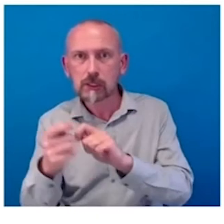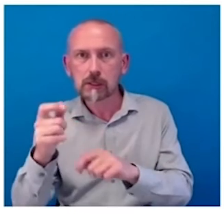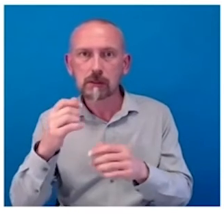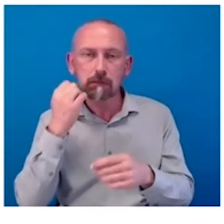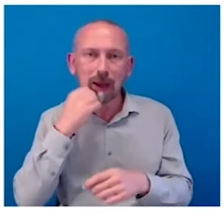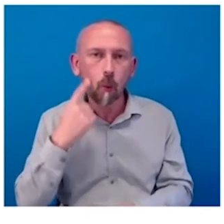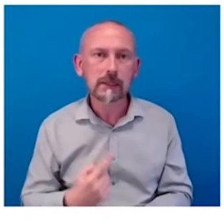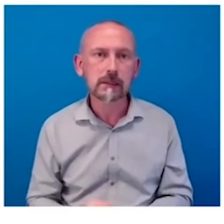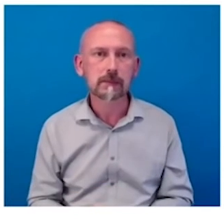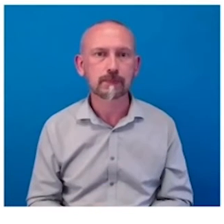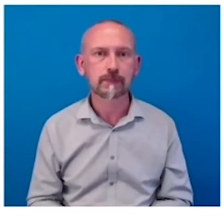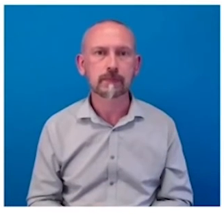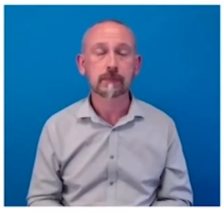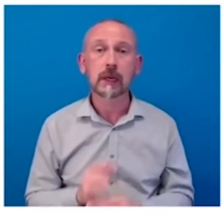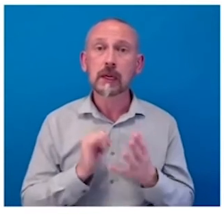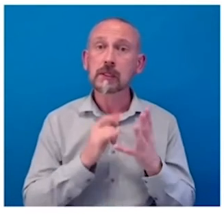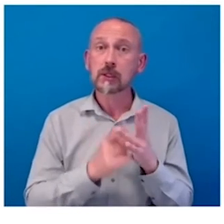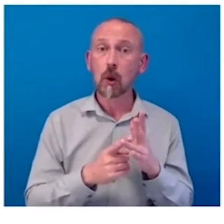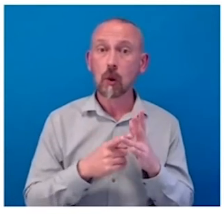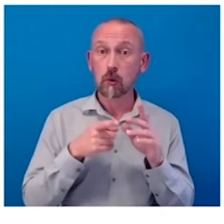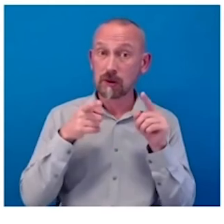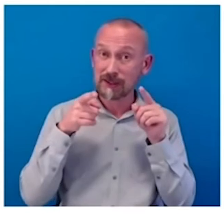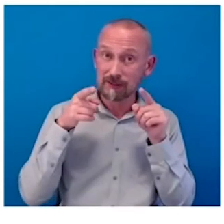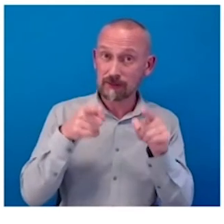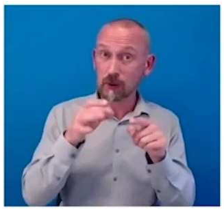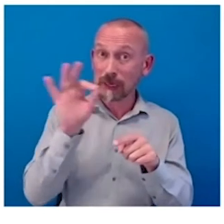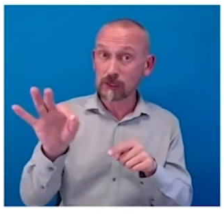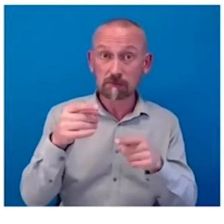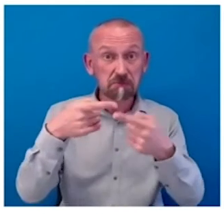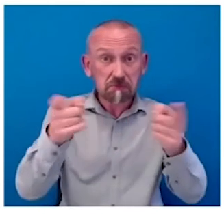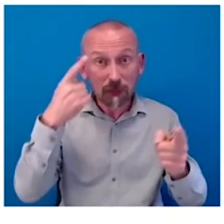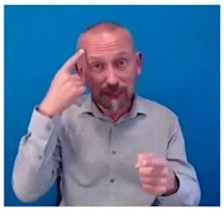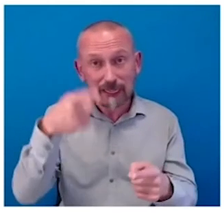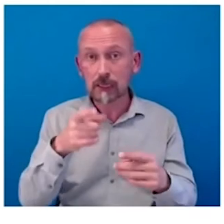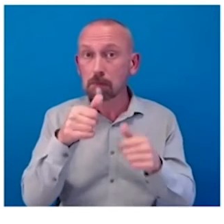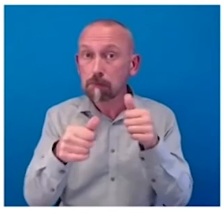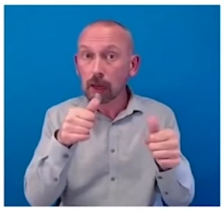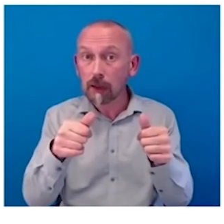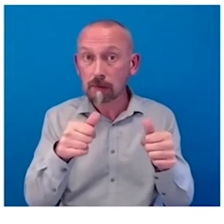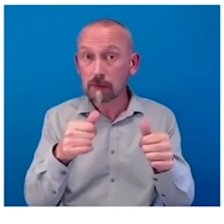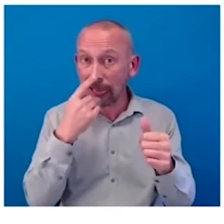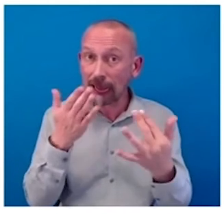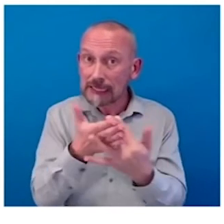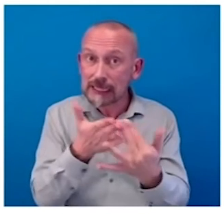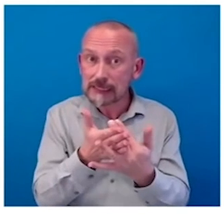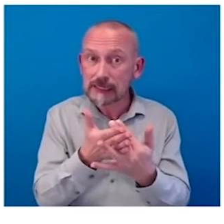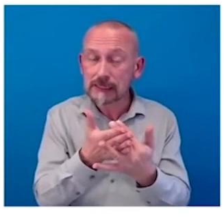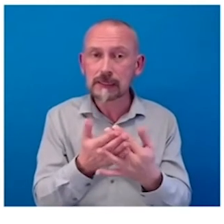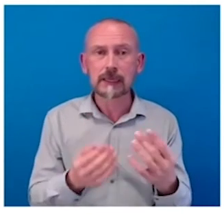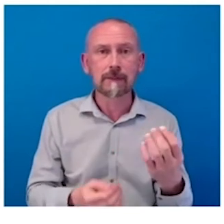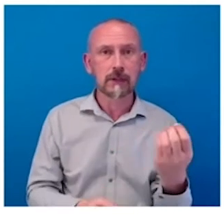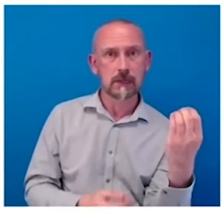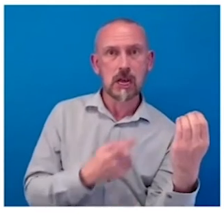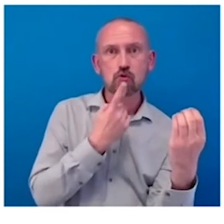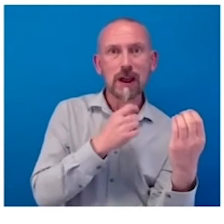So here's a quick question for you. Are these buttons accessible? Have a think for a moment about that. There's a red button on the screen with the word stop on it, and